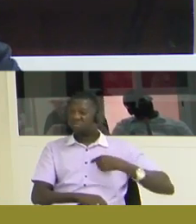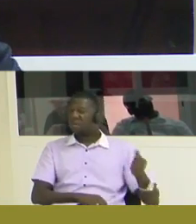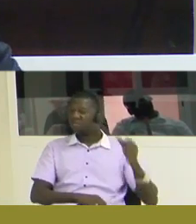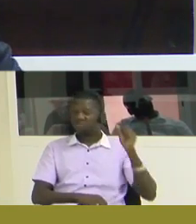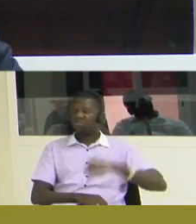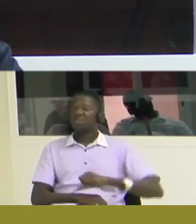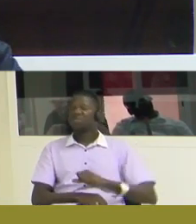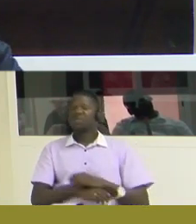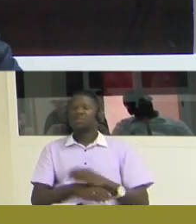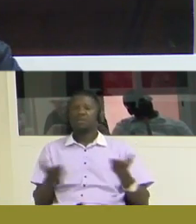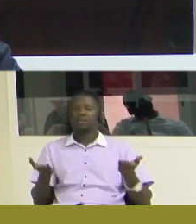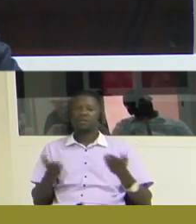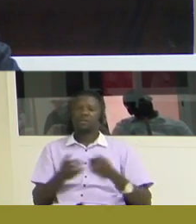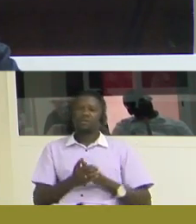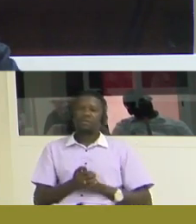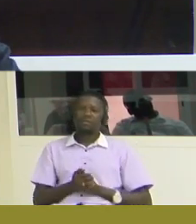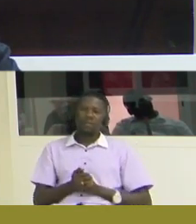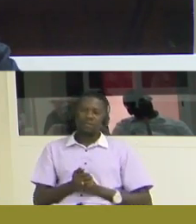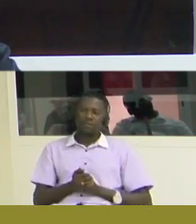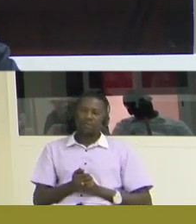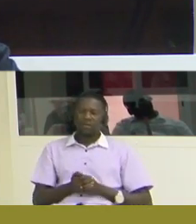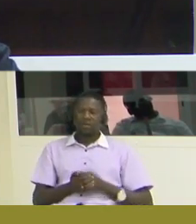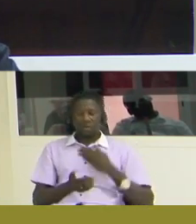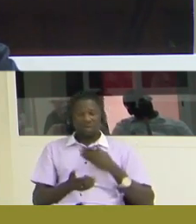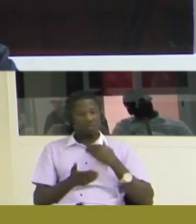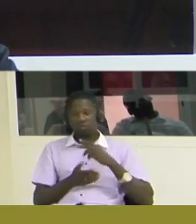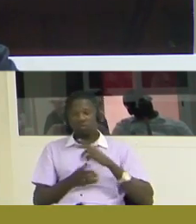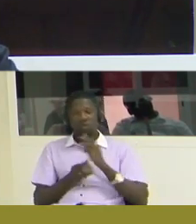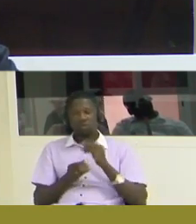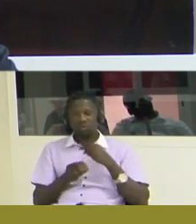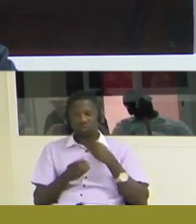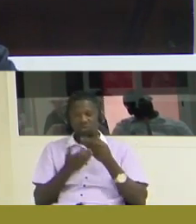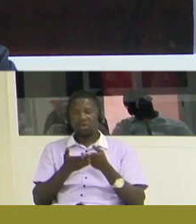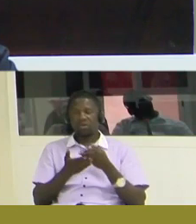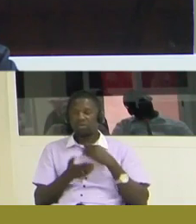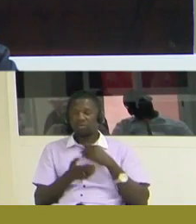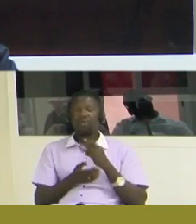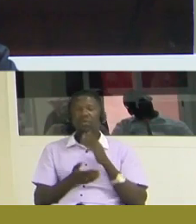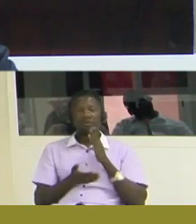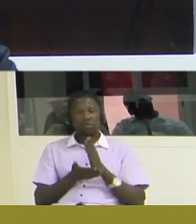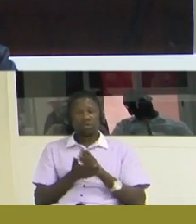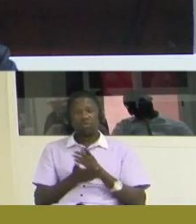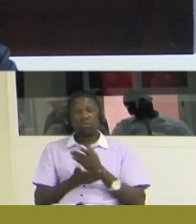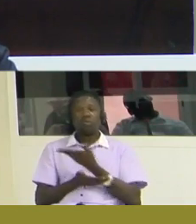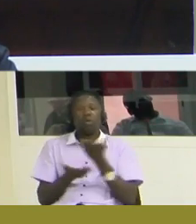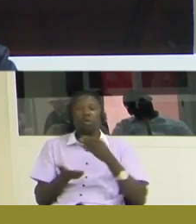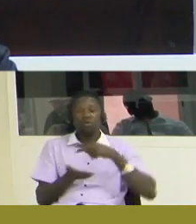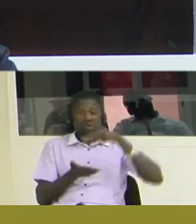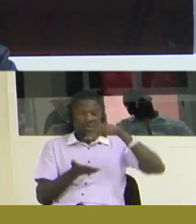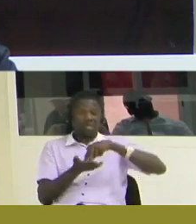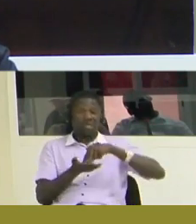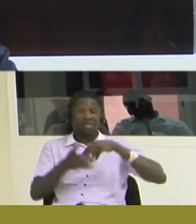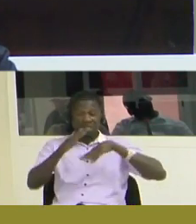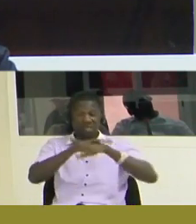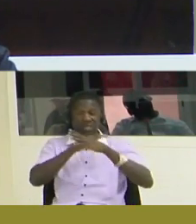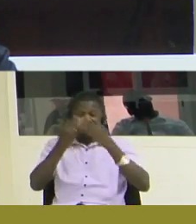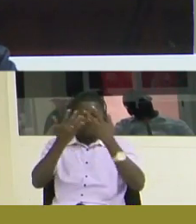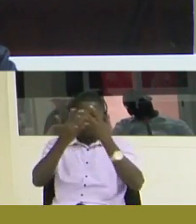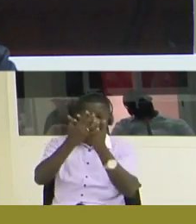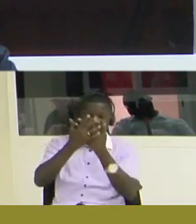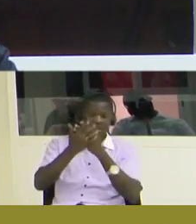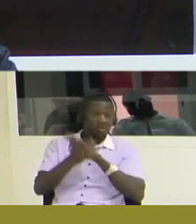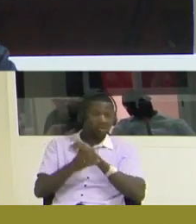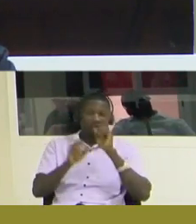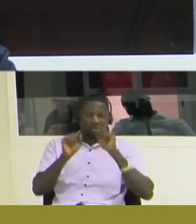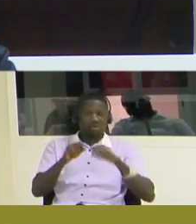into into that evidence but I'm quite sure from where he was standing inside his cell he would not have been able